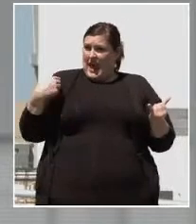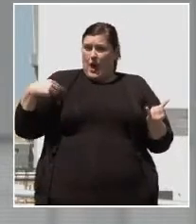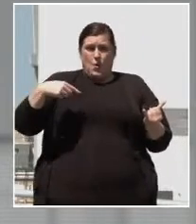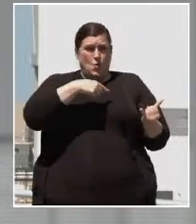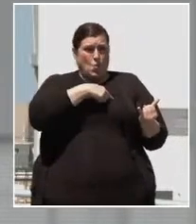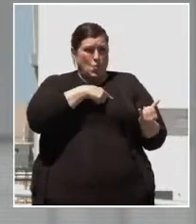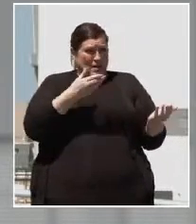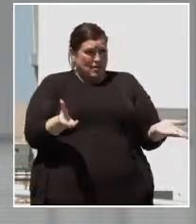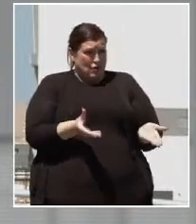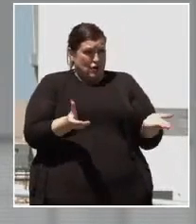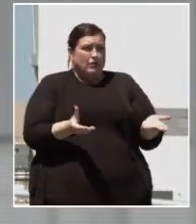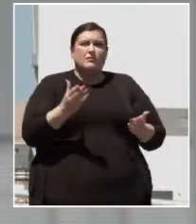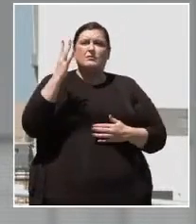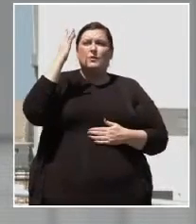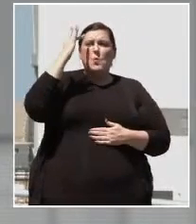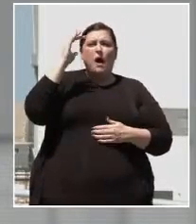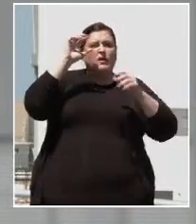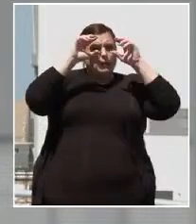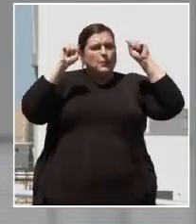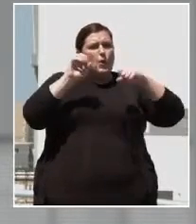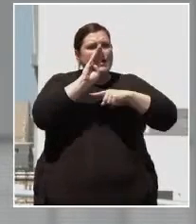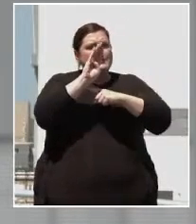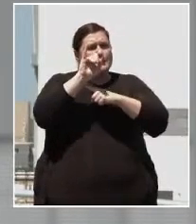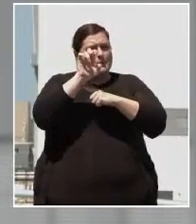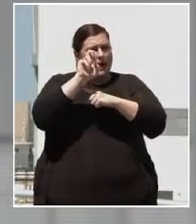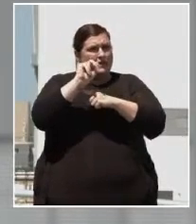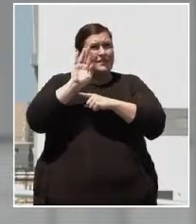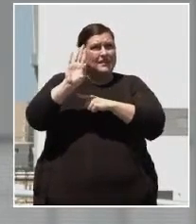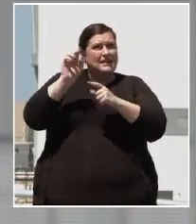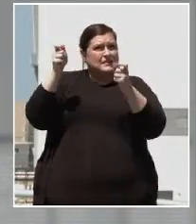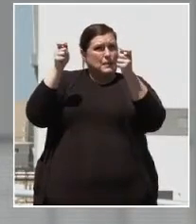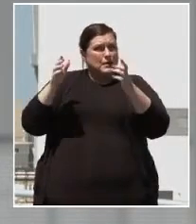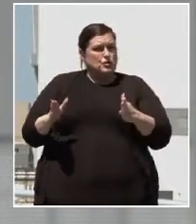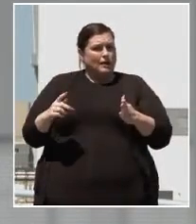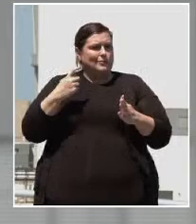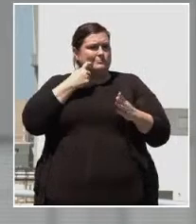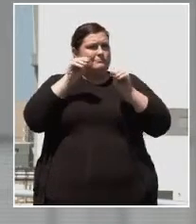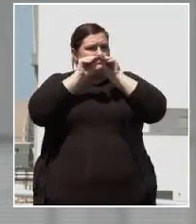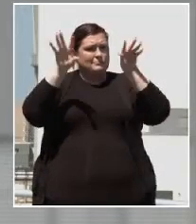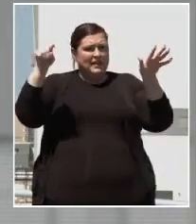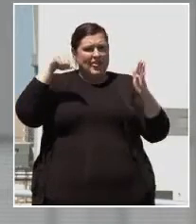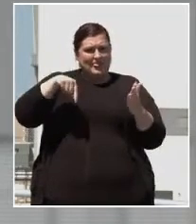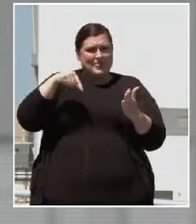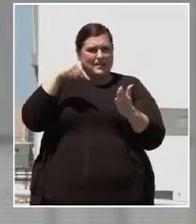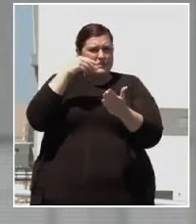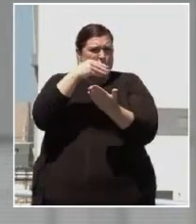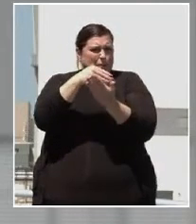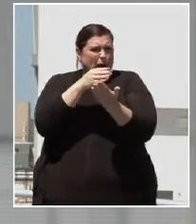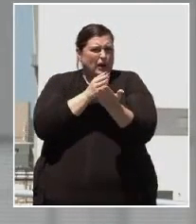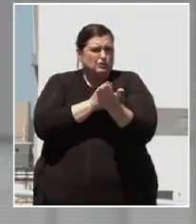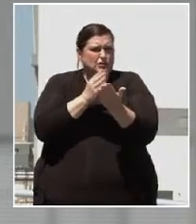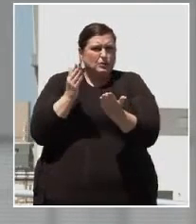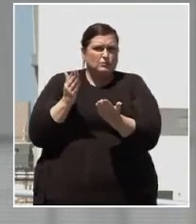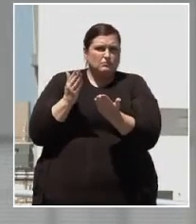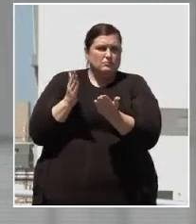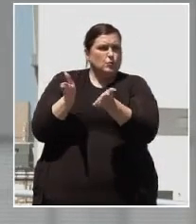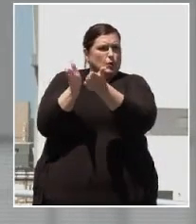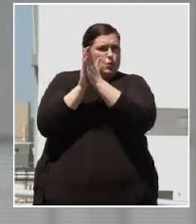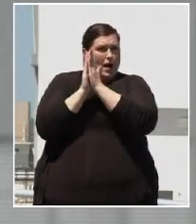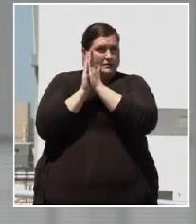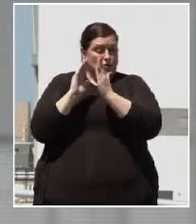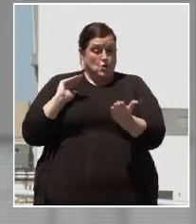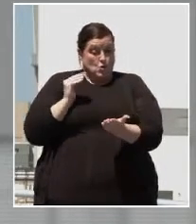because President Biden and his administration released this budget request and it came this